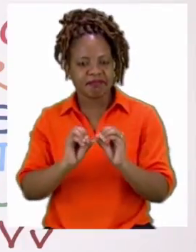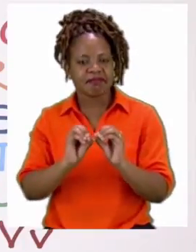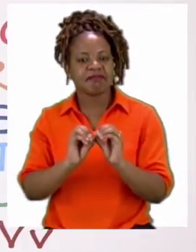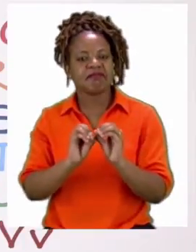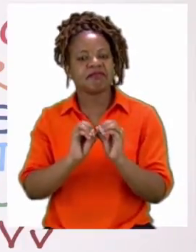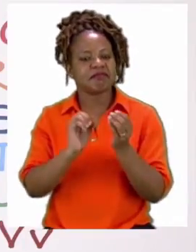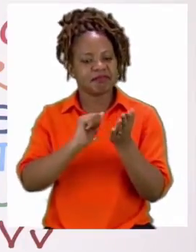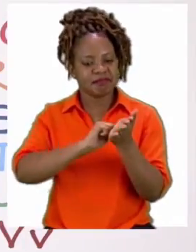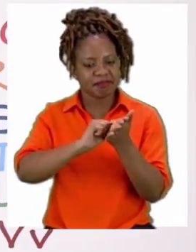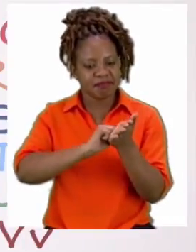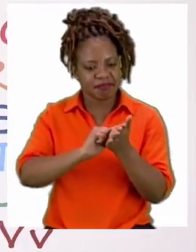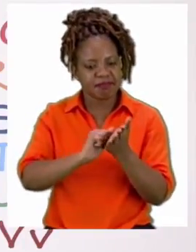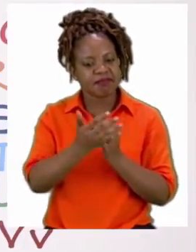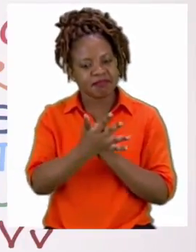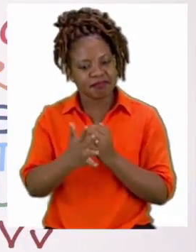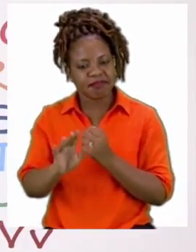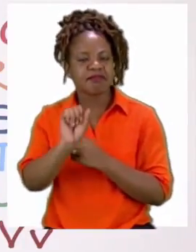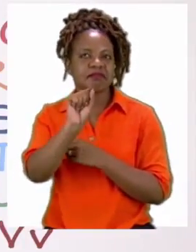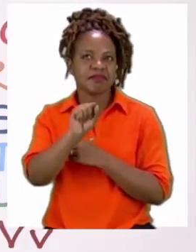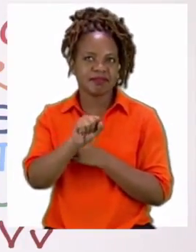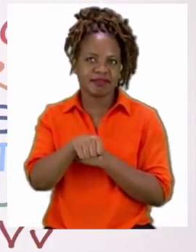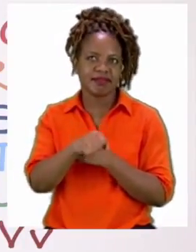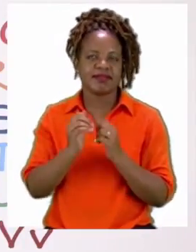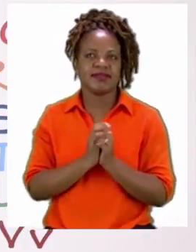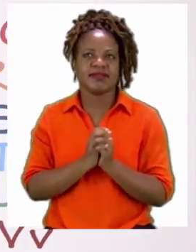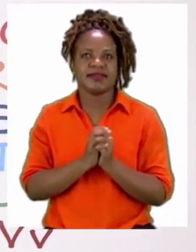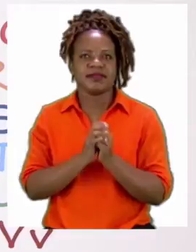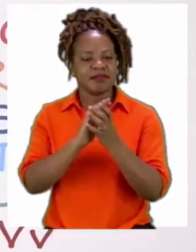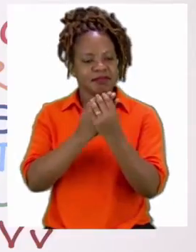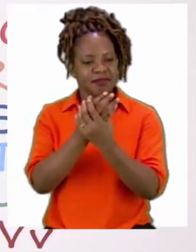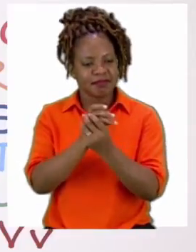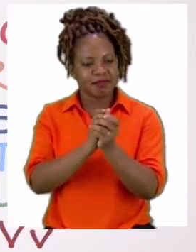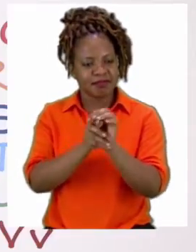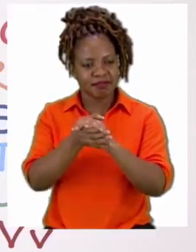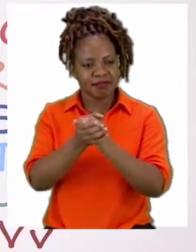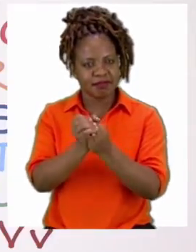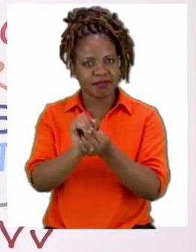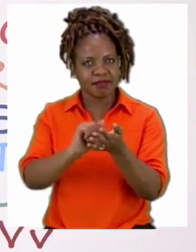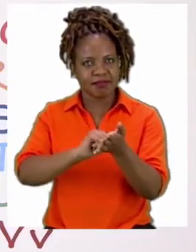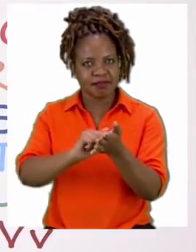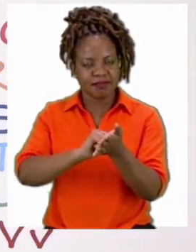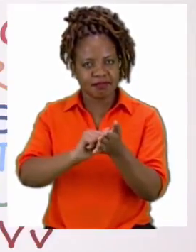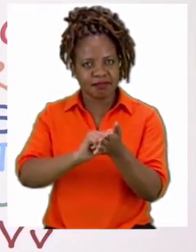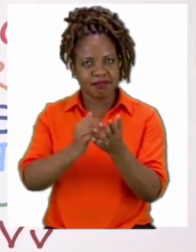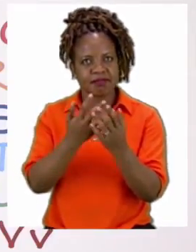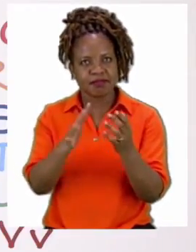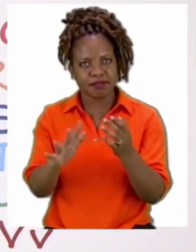are germ-free. Just make sure that when you're washing your hands, you wash them for 30 seconds or